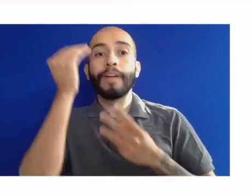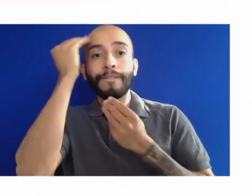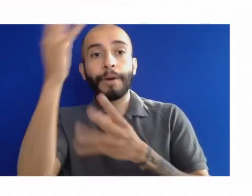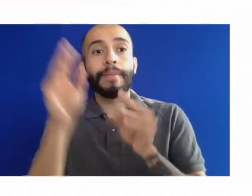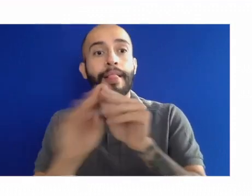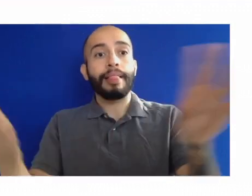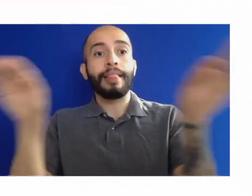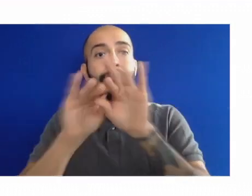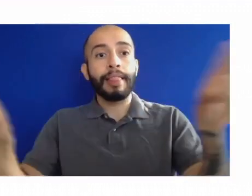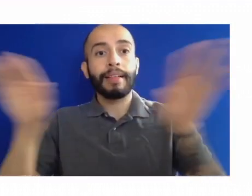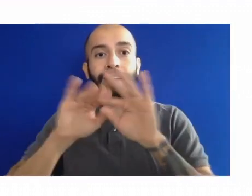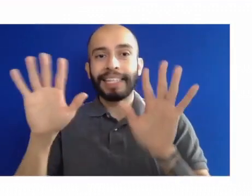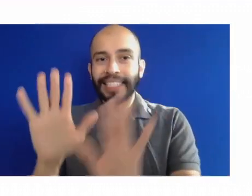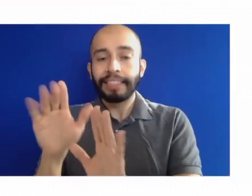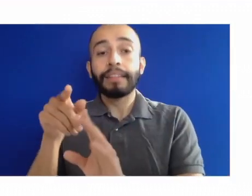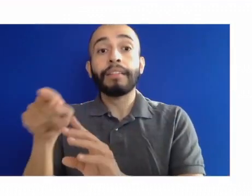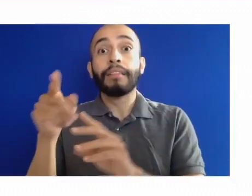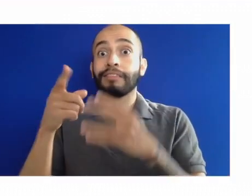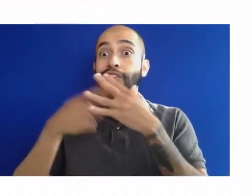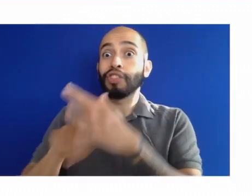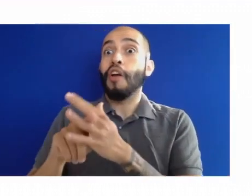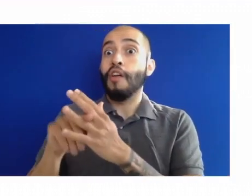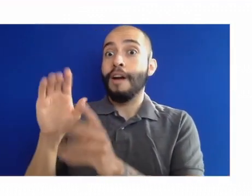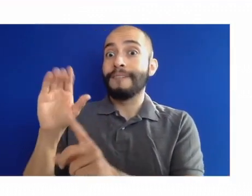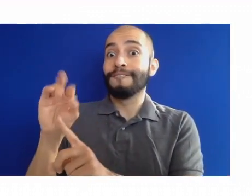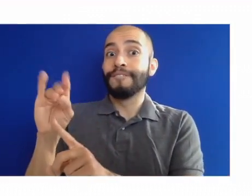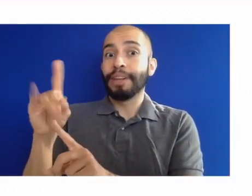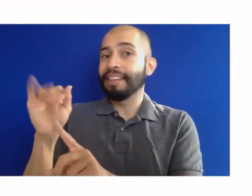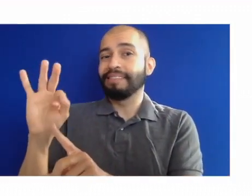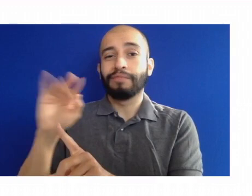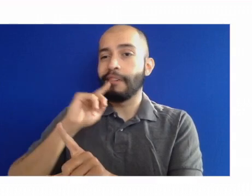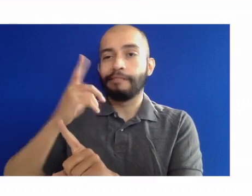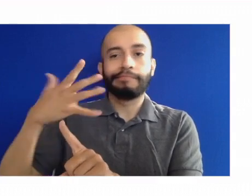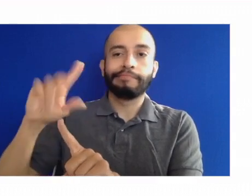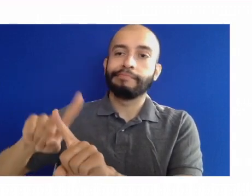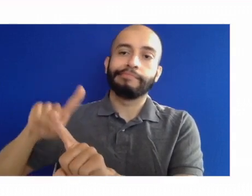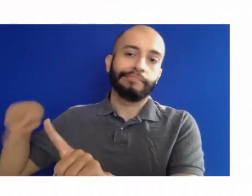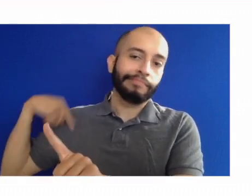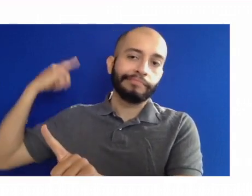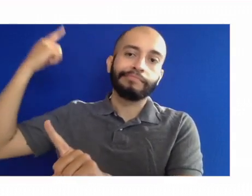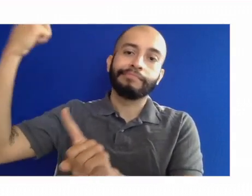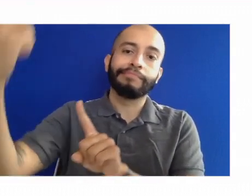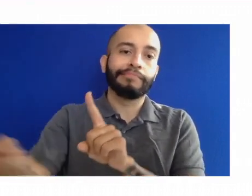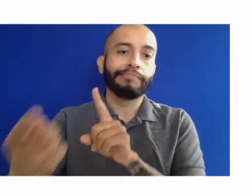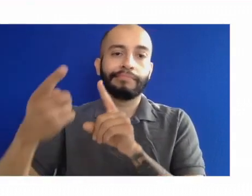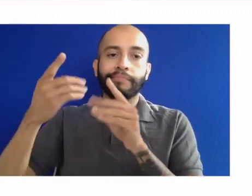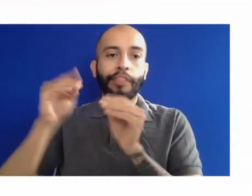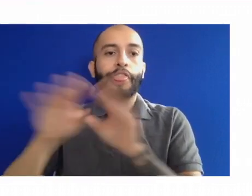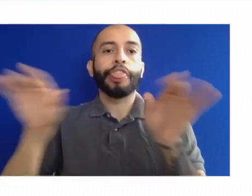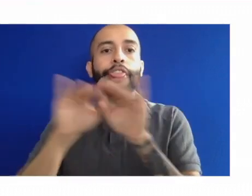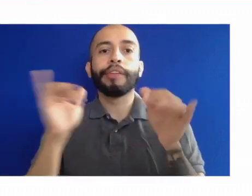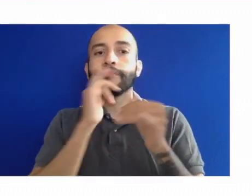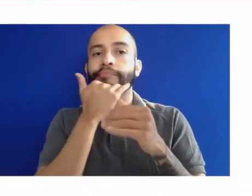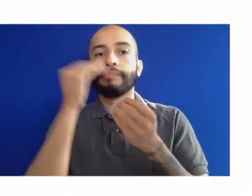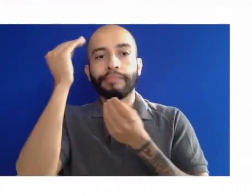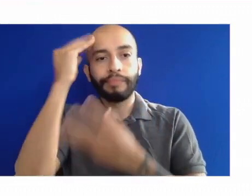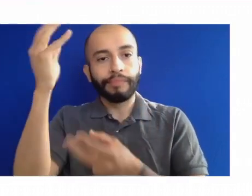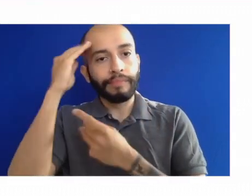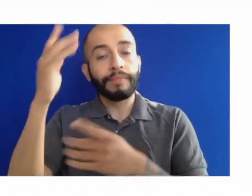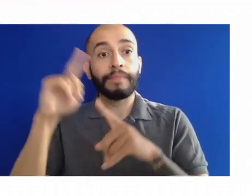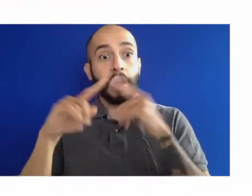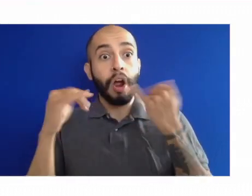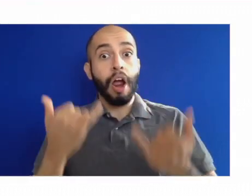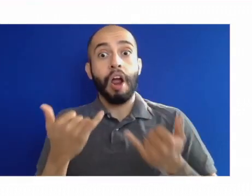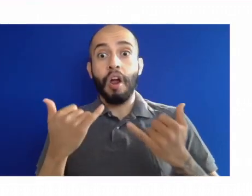been during COVID. And so our team did an analysis of the cost of mis and disinformation just related